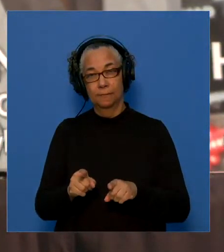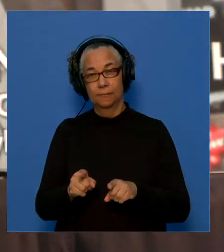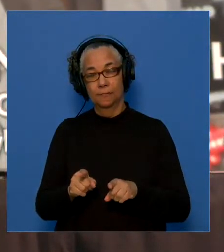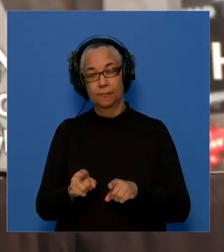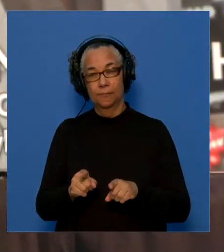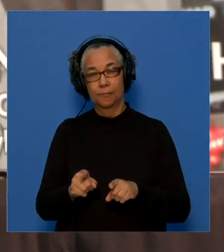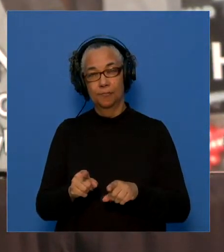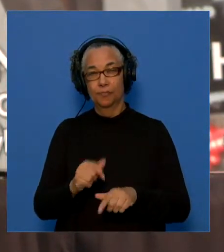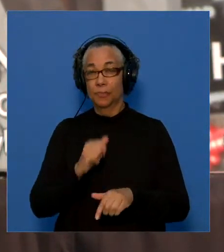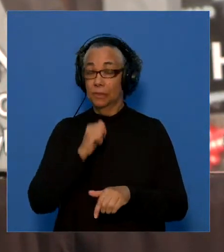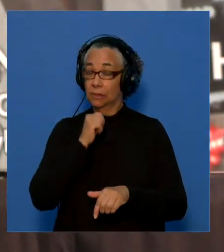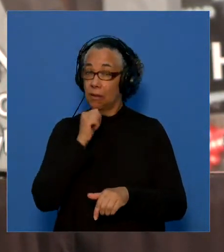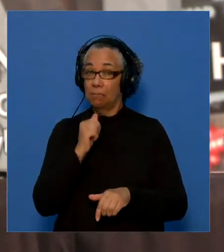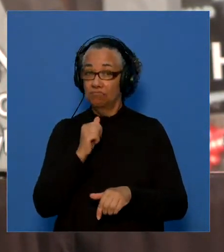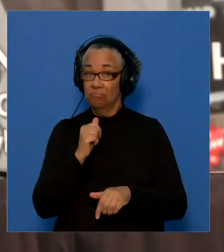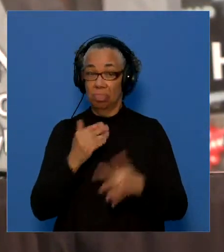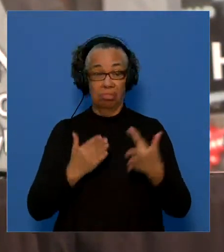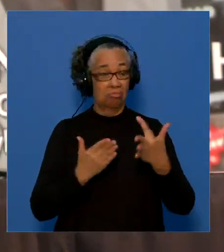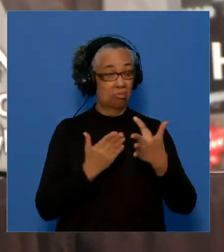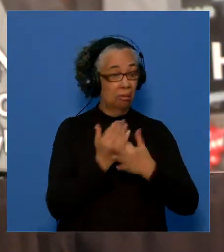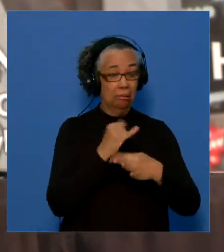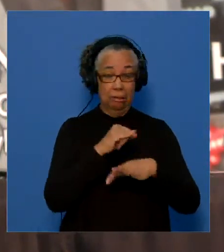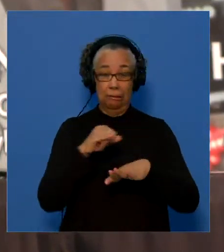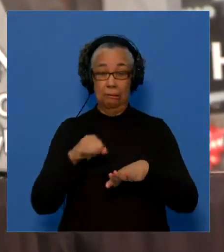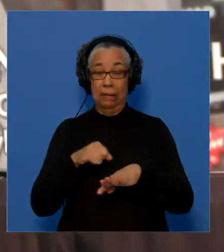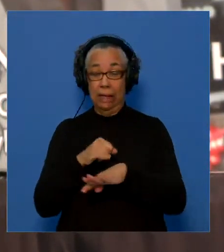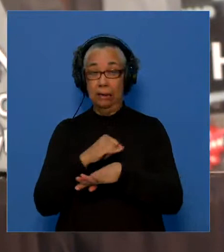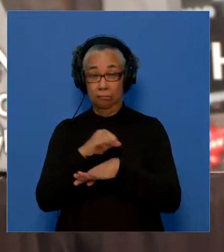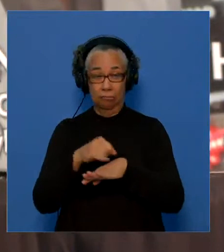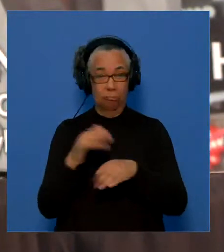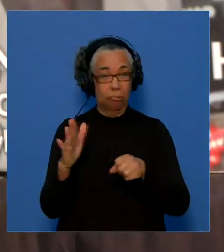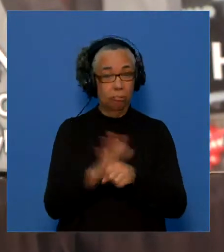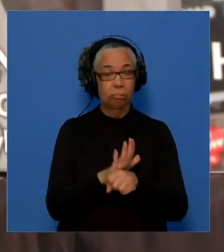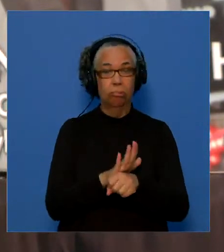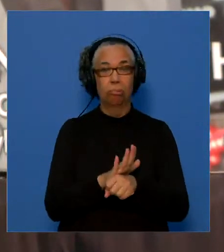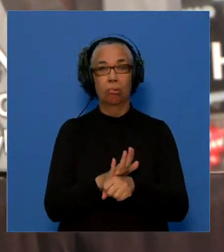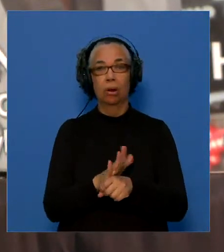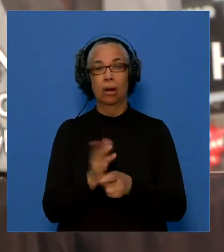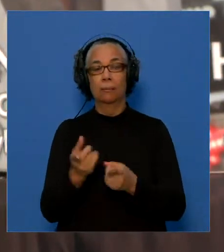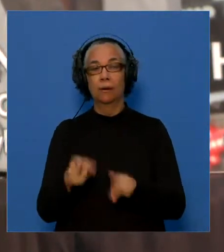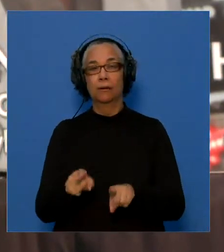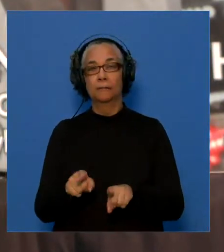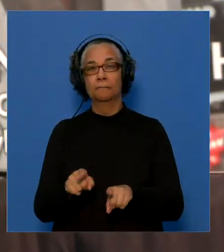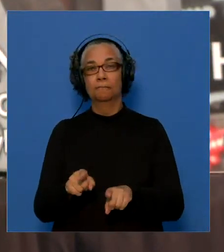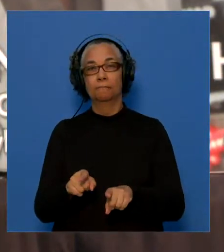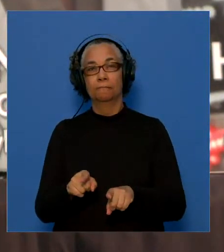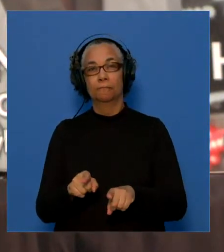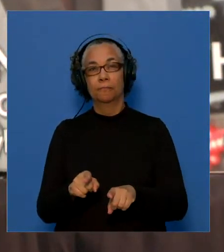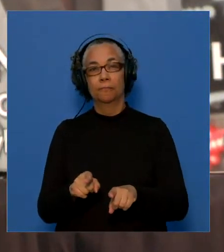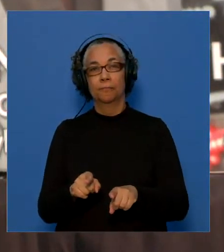an island-wide occurrence or an island-wide event. It just